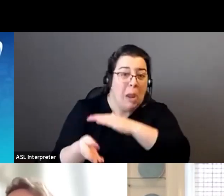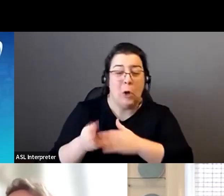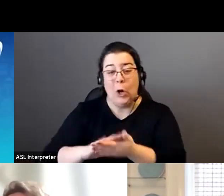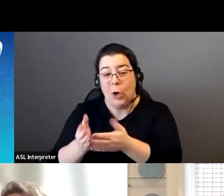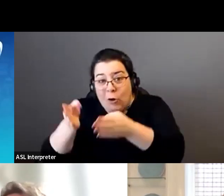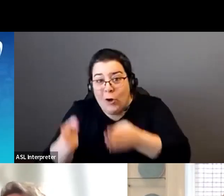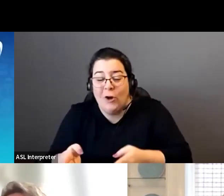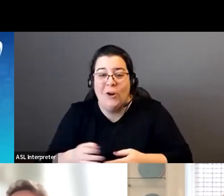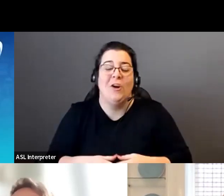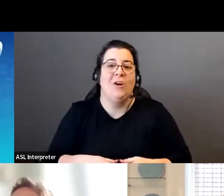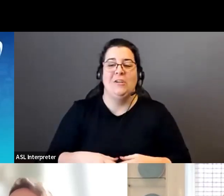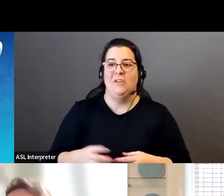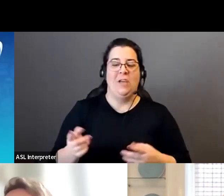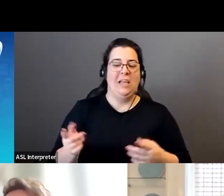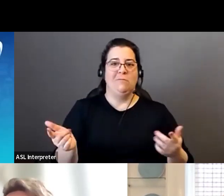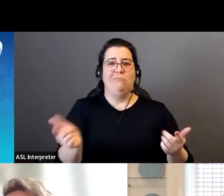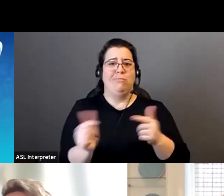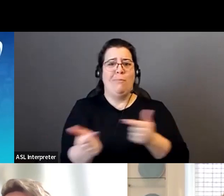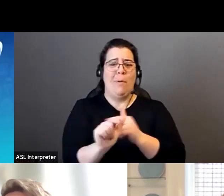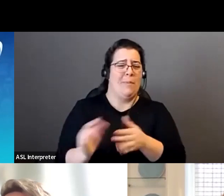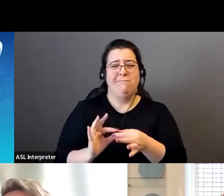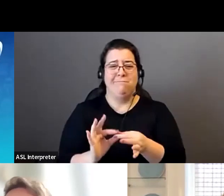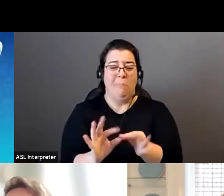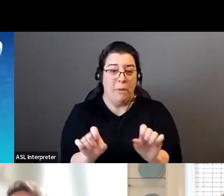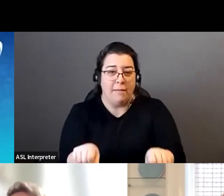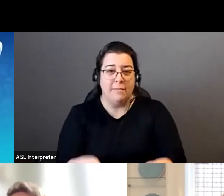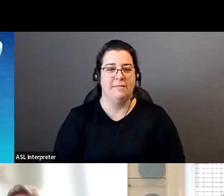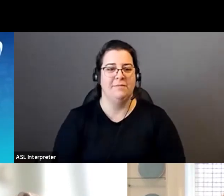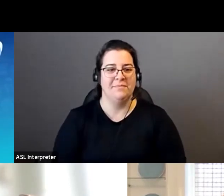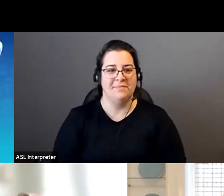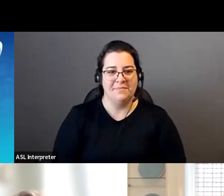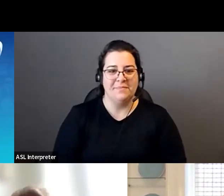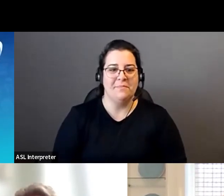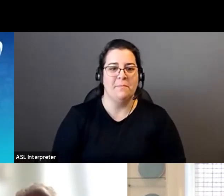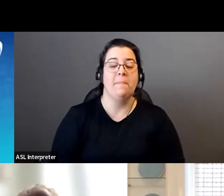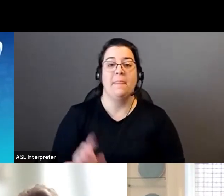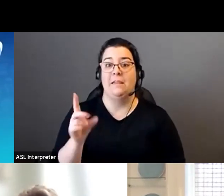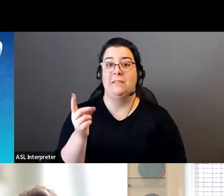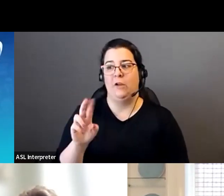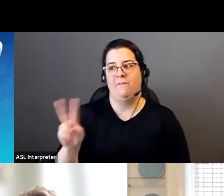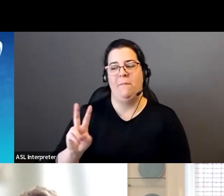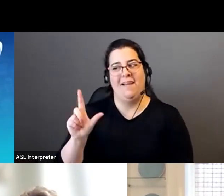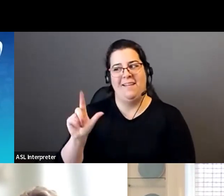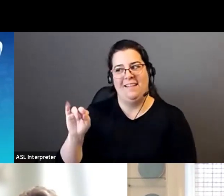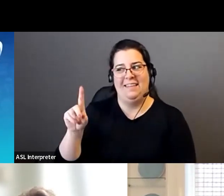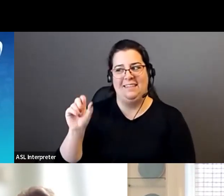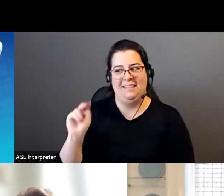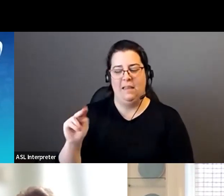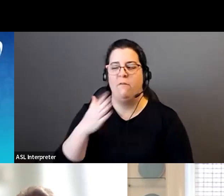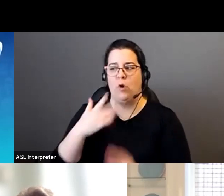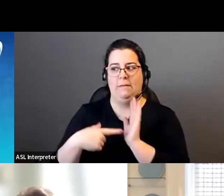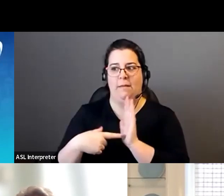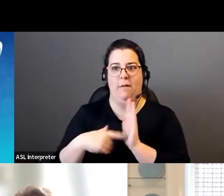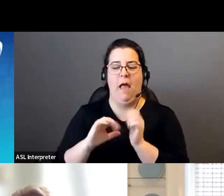and situations off of. So Lynn, I'm going to give you a great example here, how I got someone on